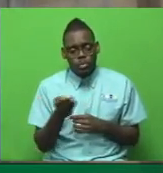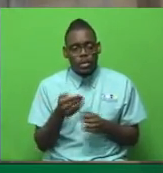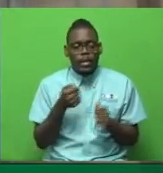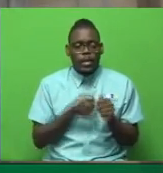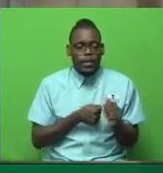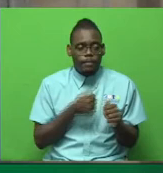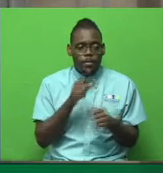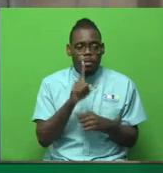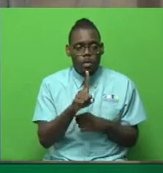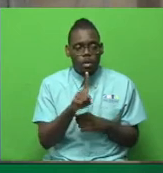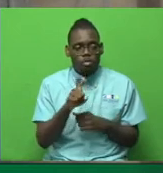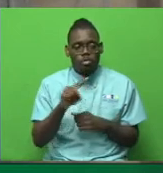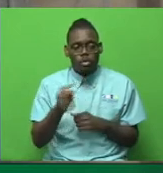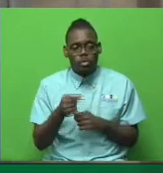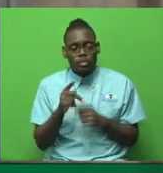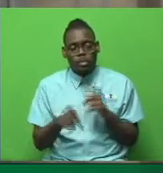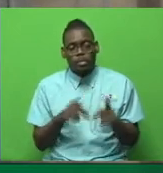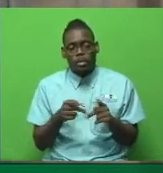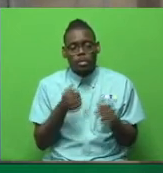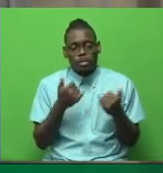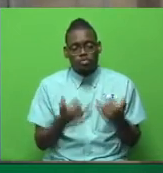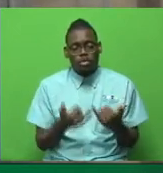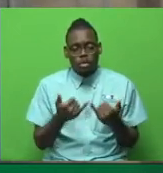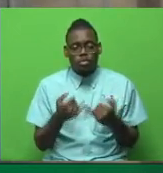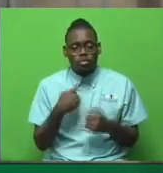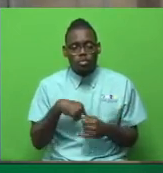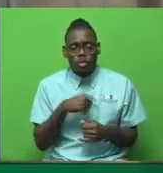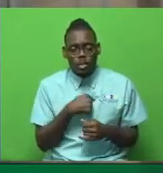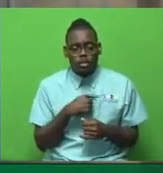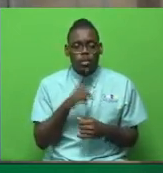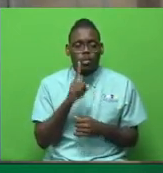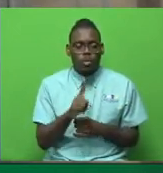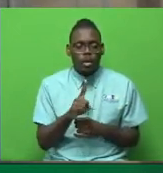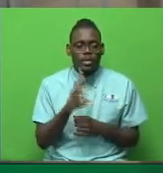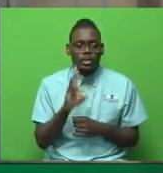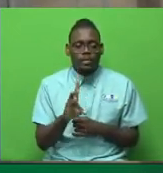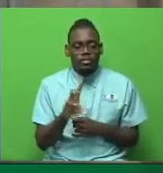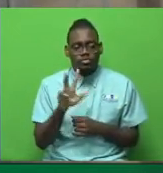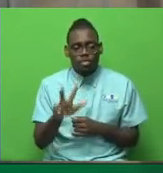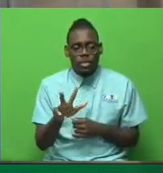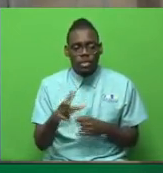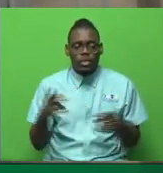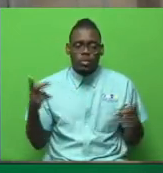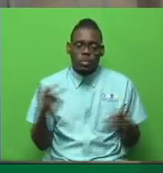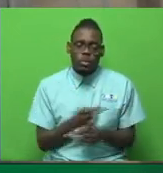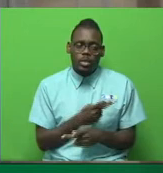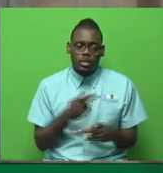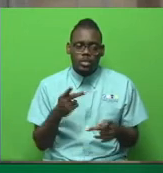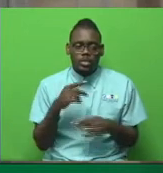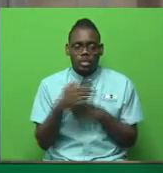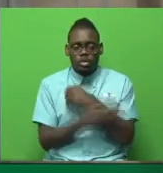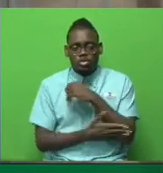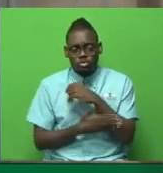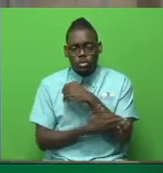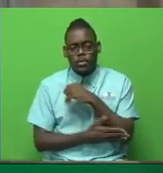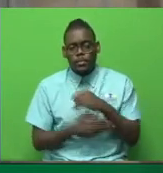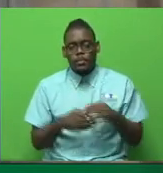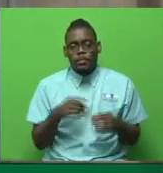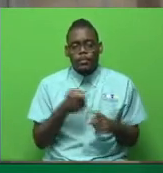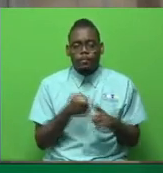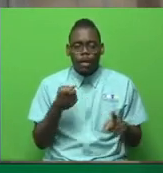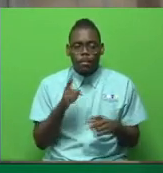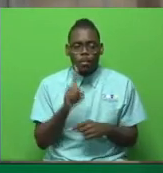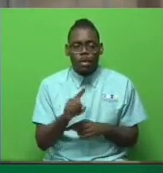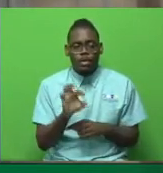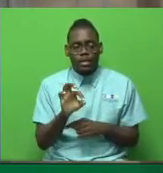currently ranked as the 173rd worst performing country out of 195